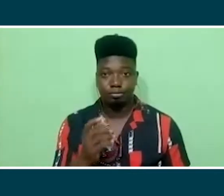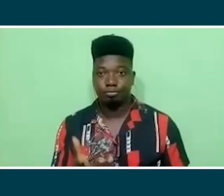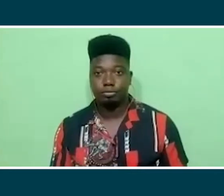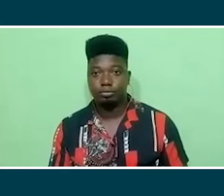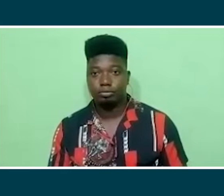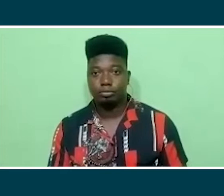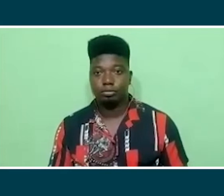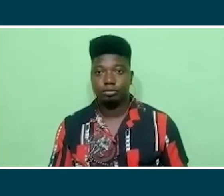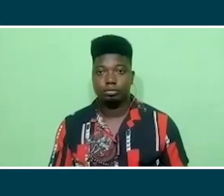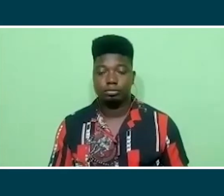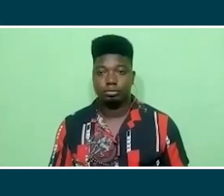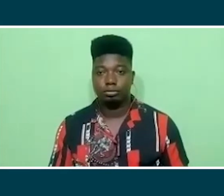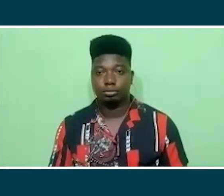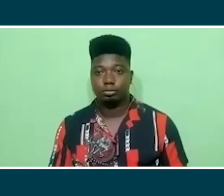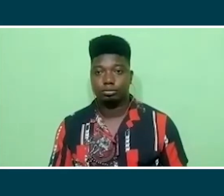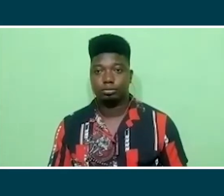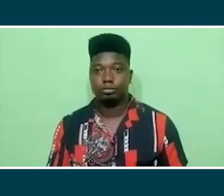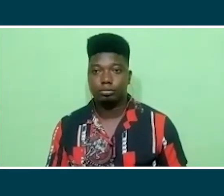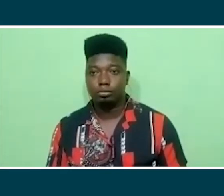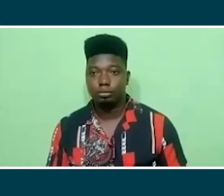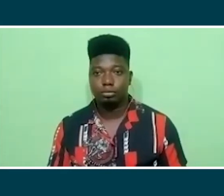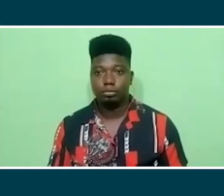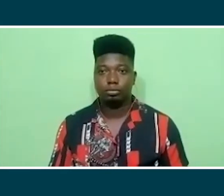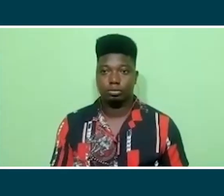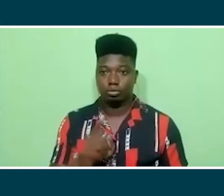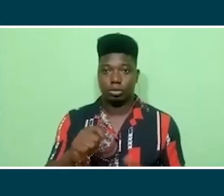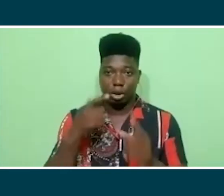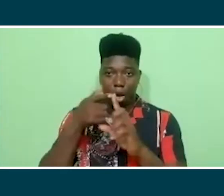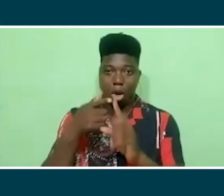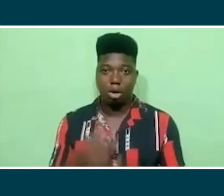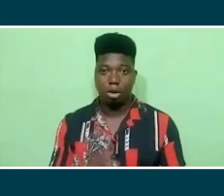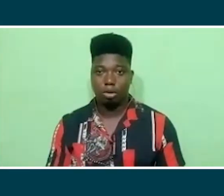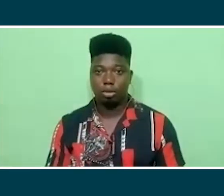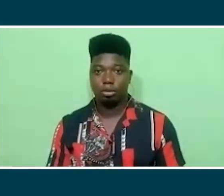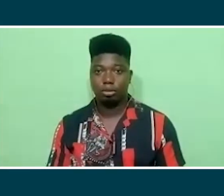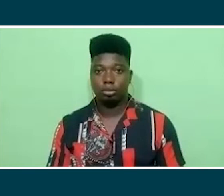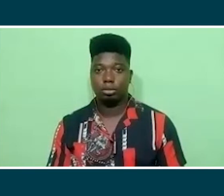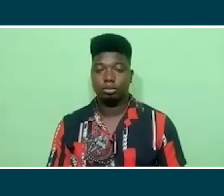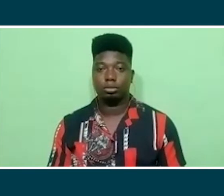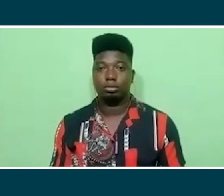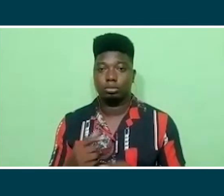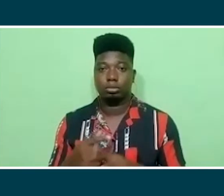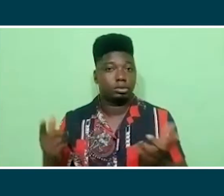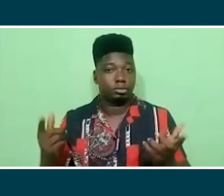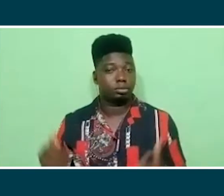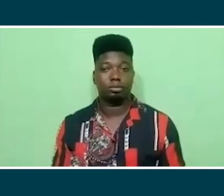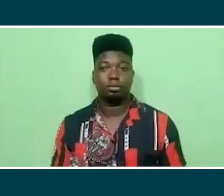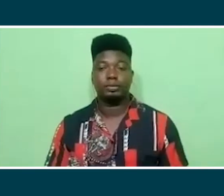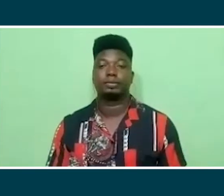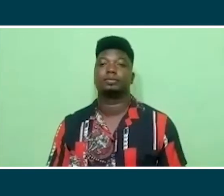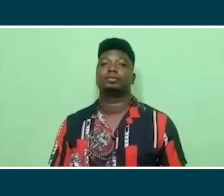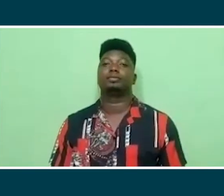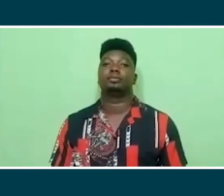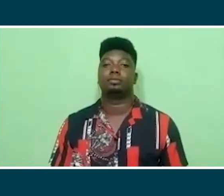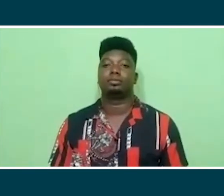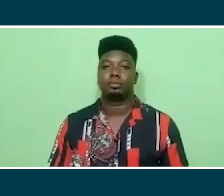And you can point it out and say, hey, this is bad and sexist and not good. But like Ben was saying, it's the smaller things that are